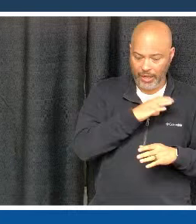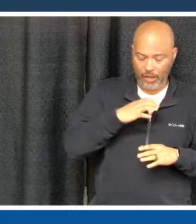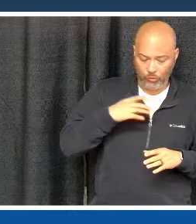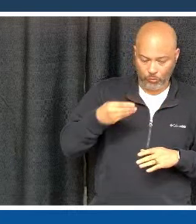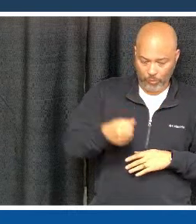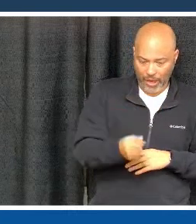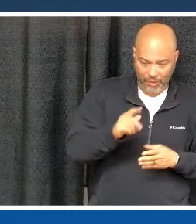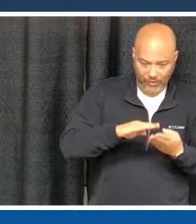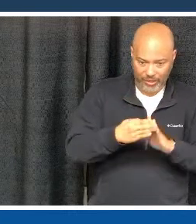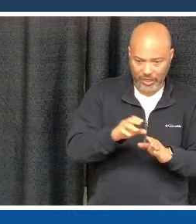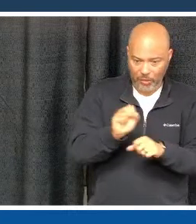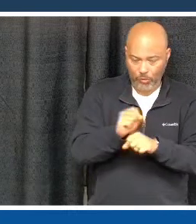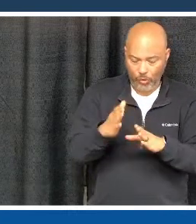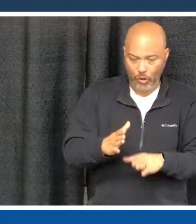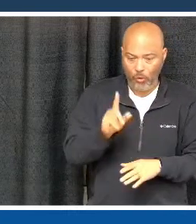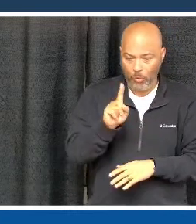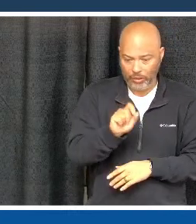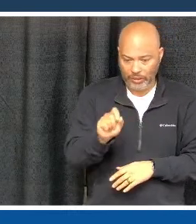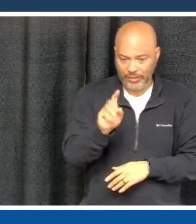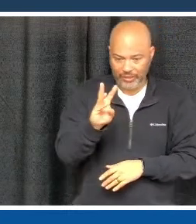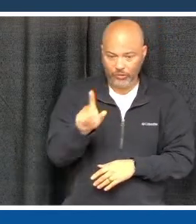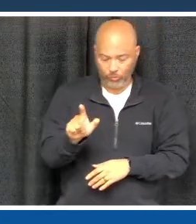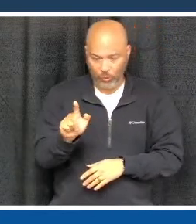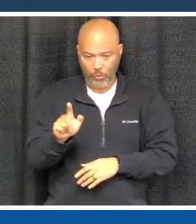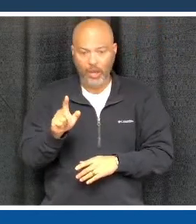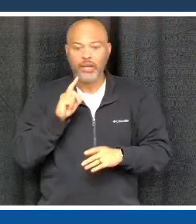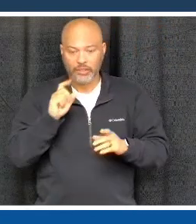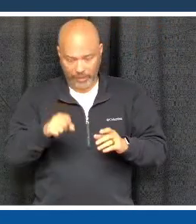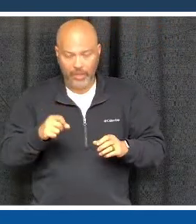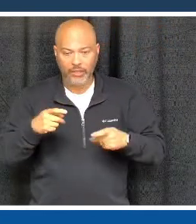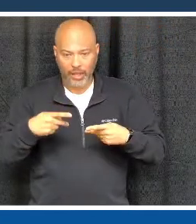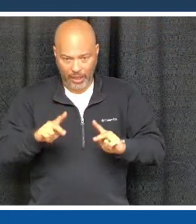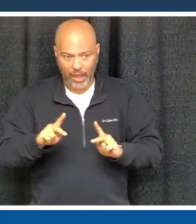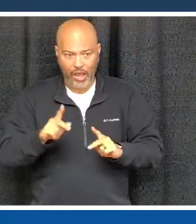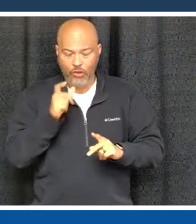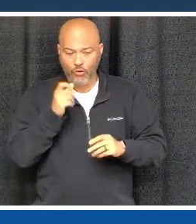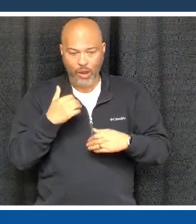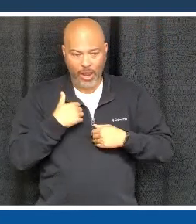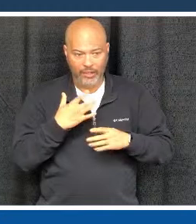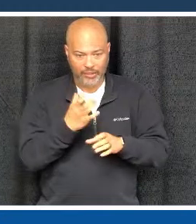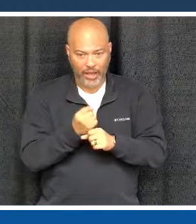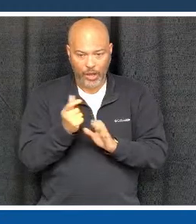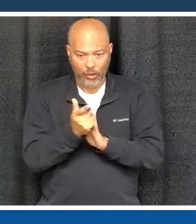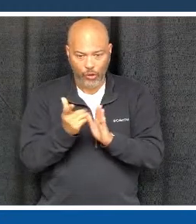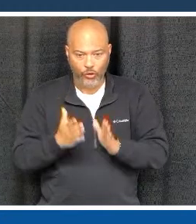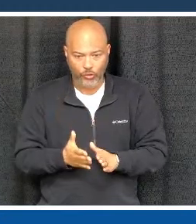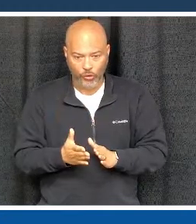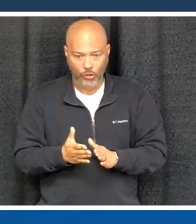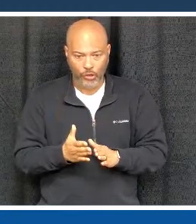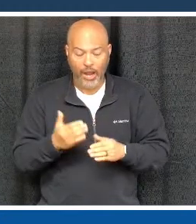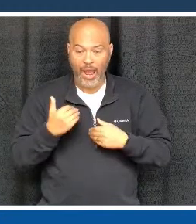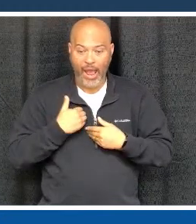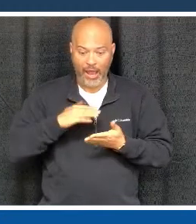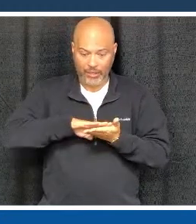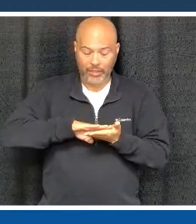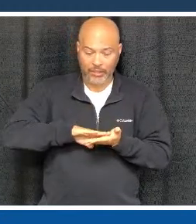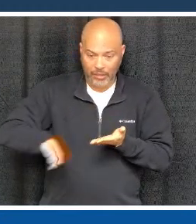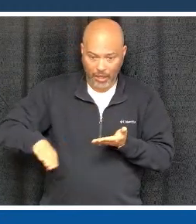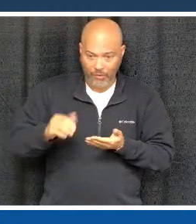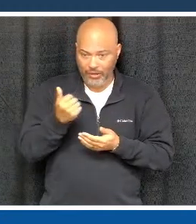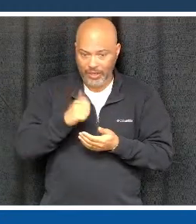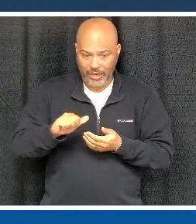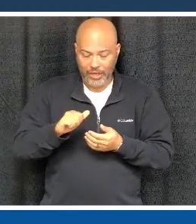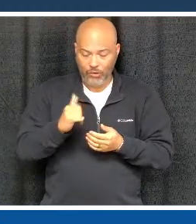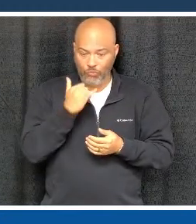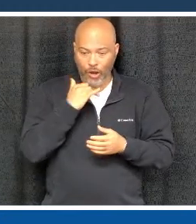Currently, 1-621 does allow a city employee who has retained legal representation and been cleared of any